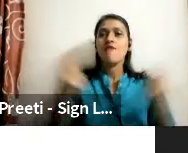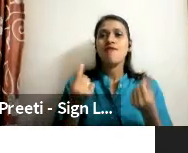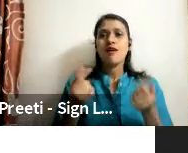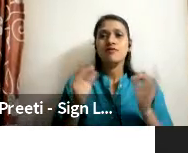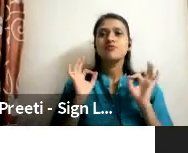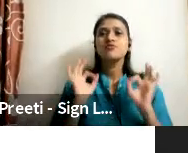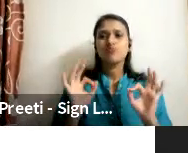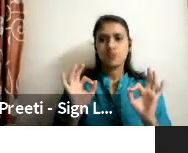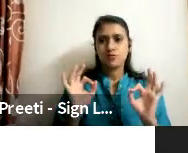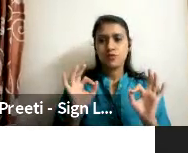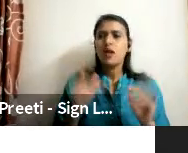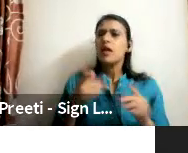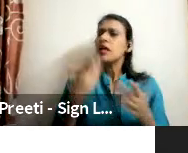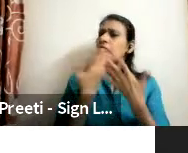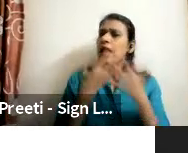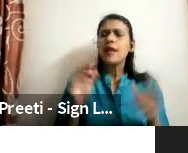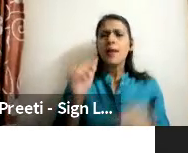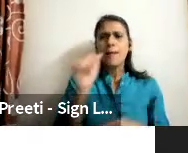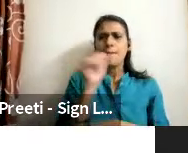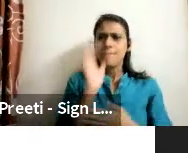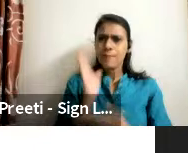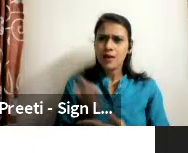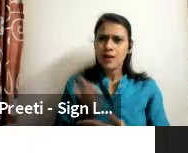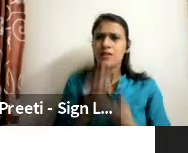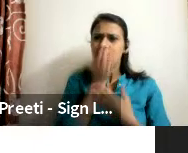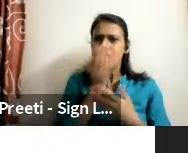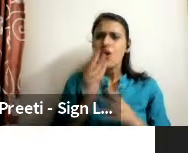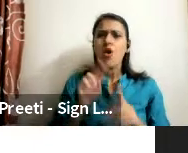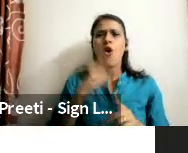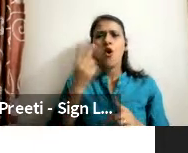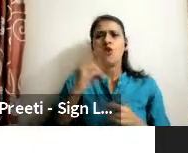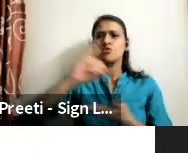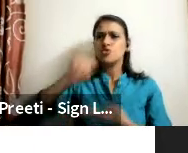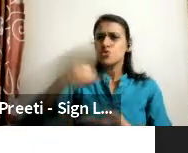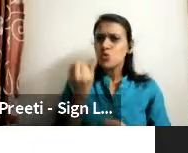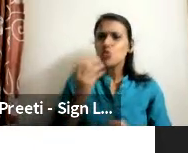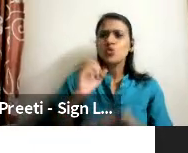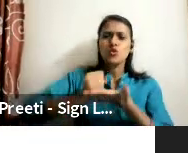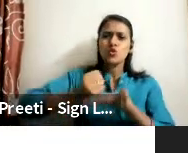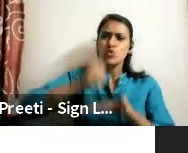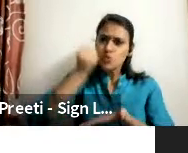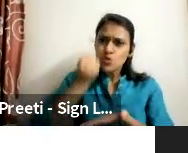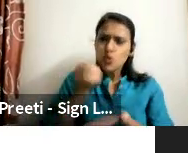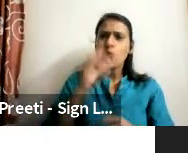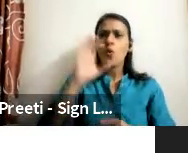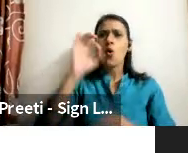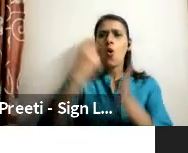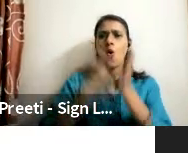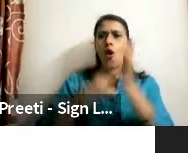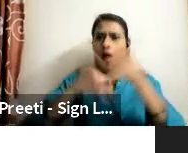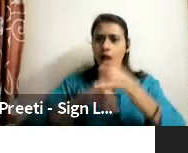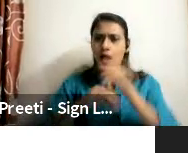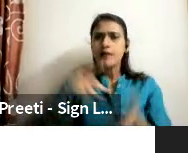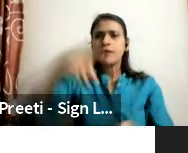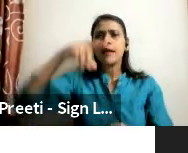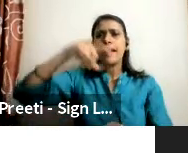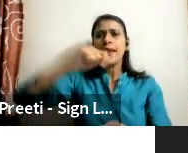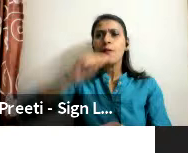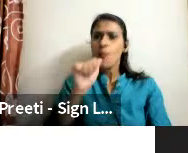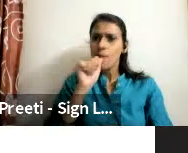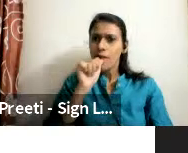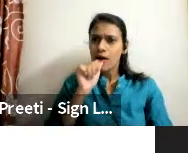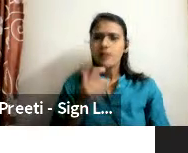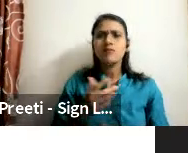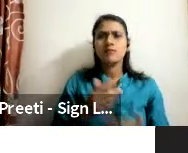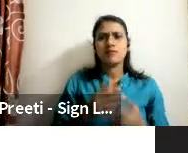like juice. You can take tea twice in a day, soup, ORS, nimbu pani, which is